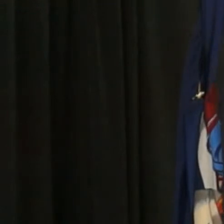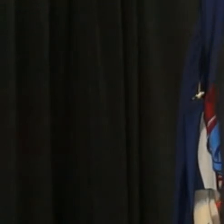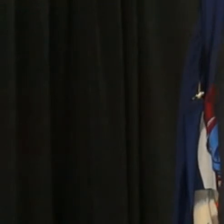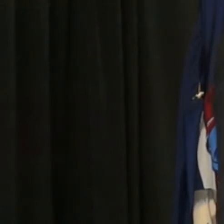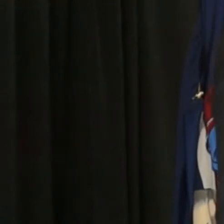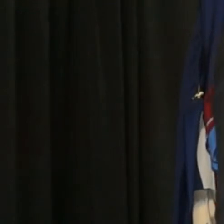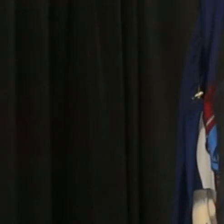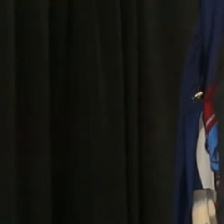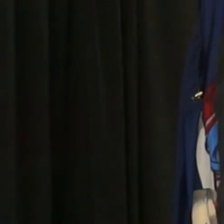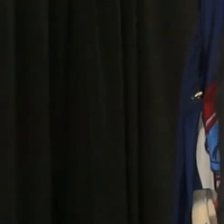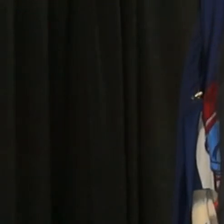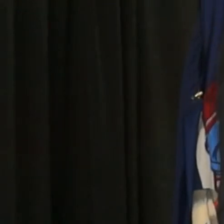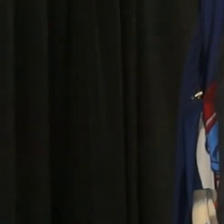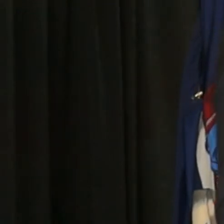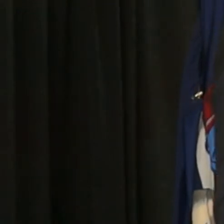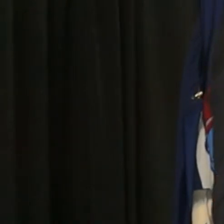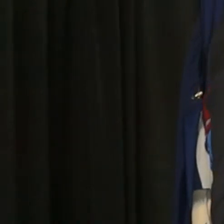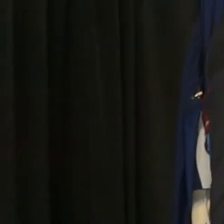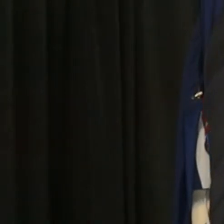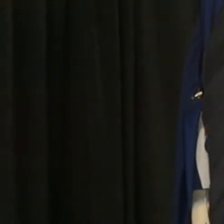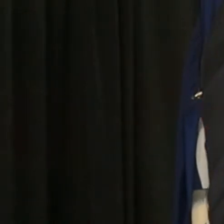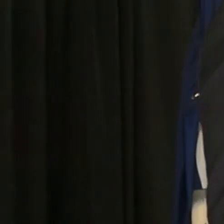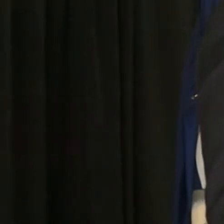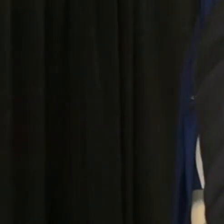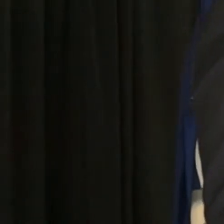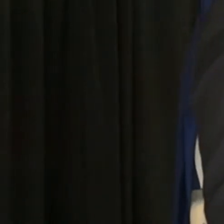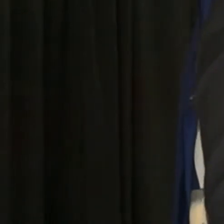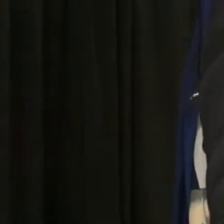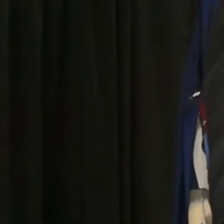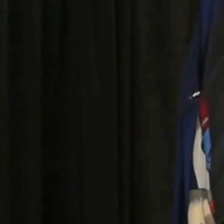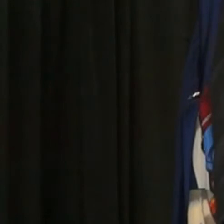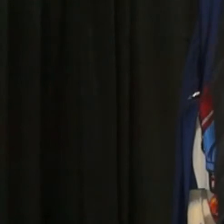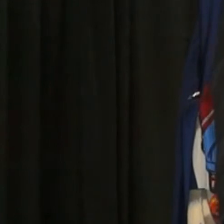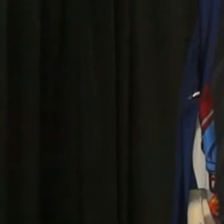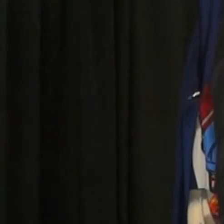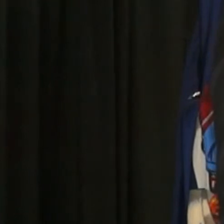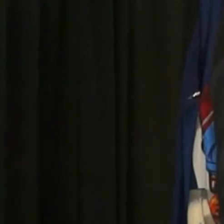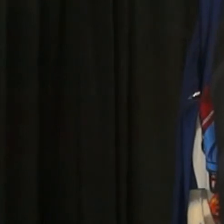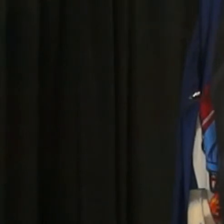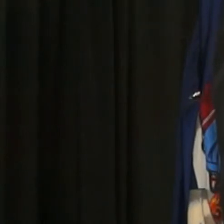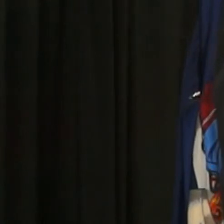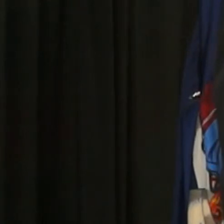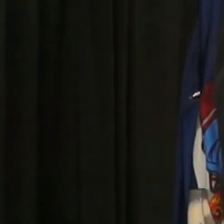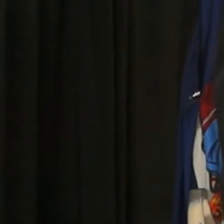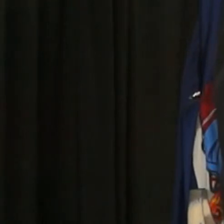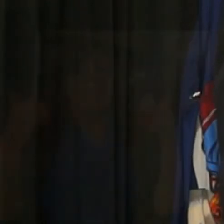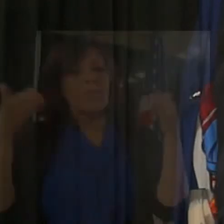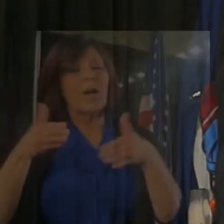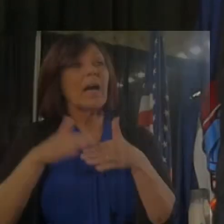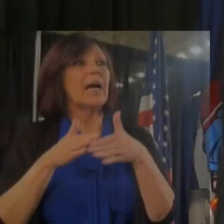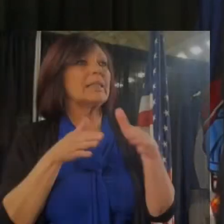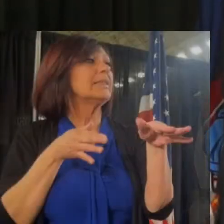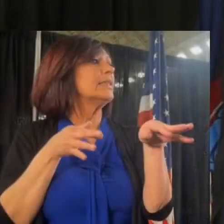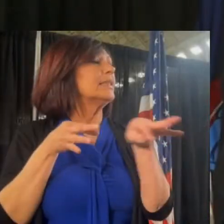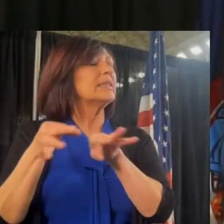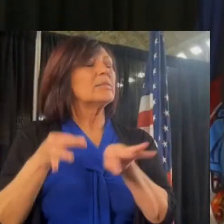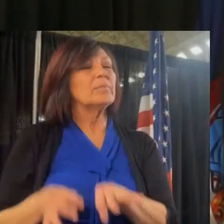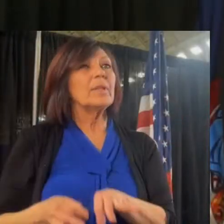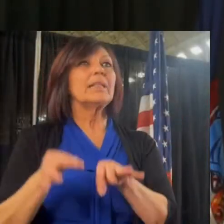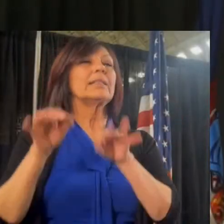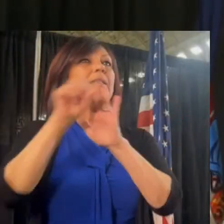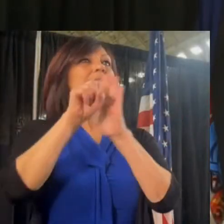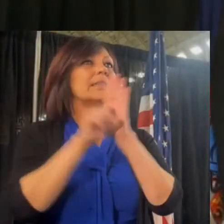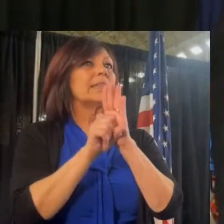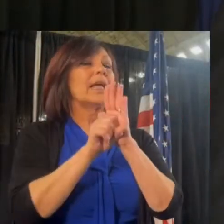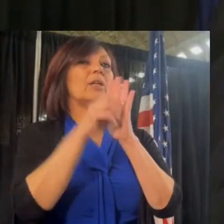up to help facilitate the needs of the local business community. Initially, the task force focused on explaining ever-changing state